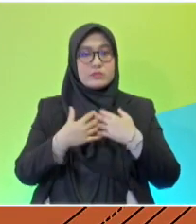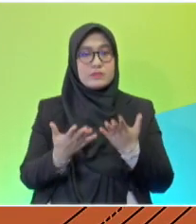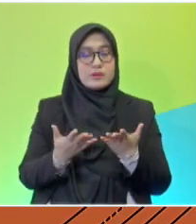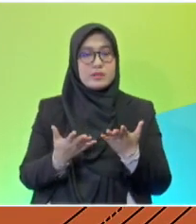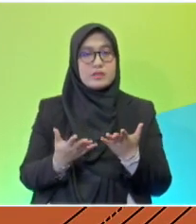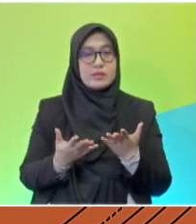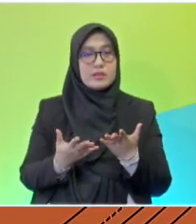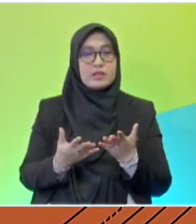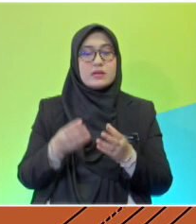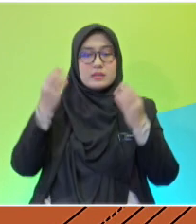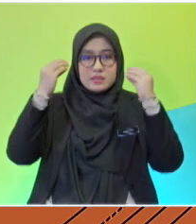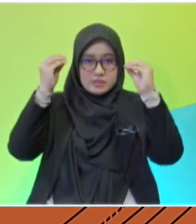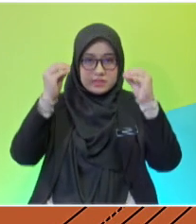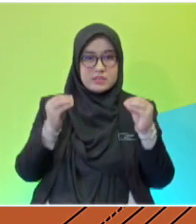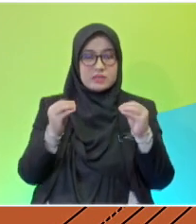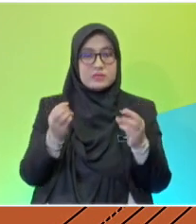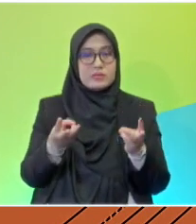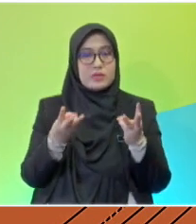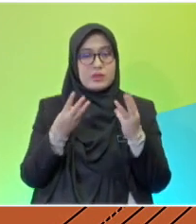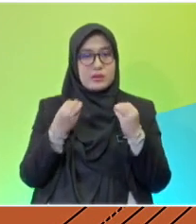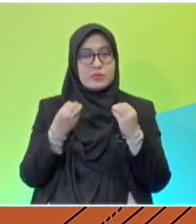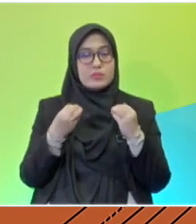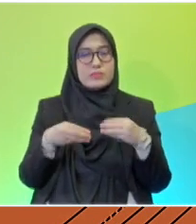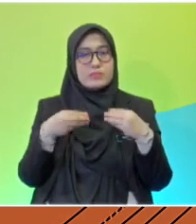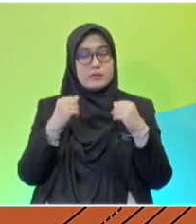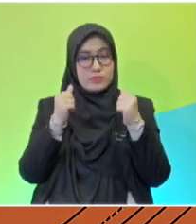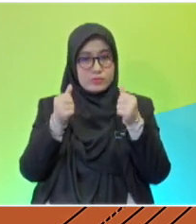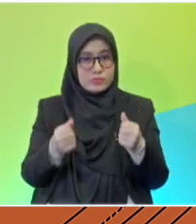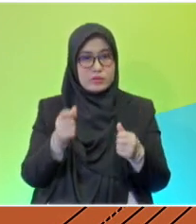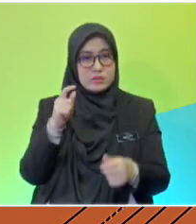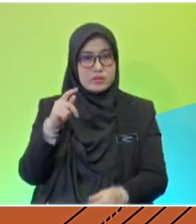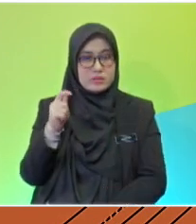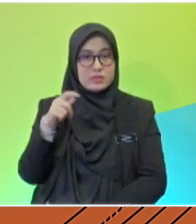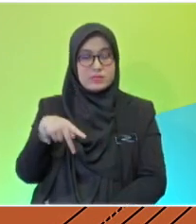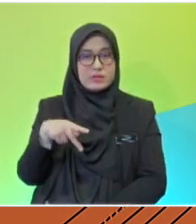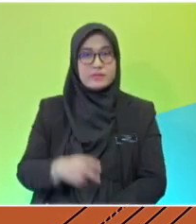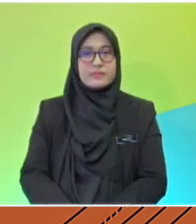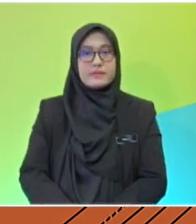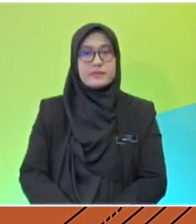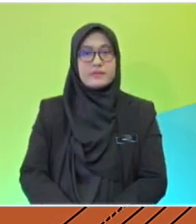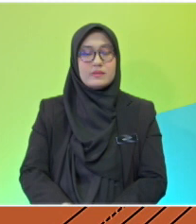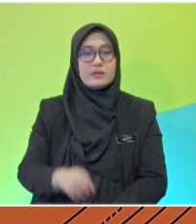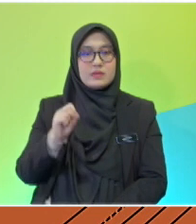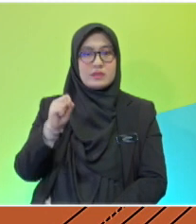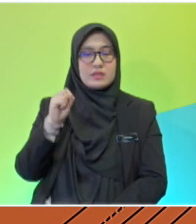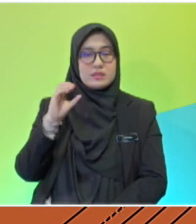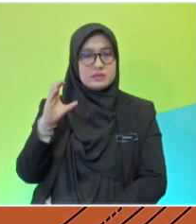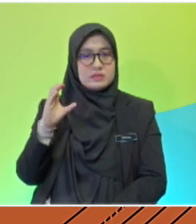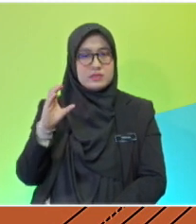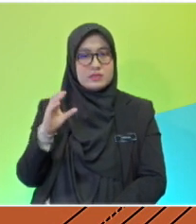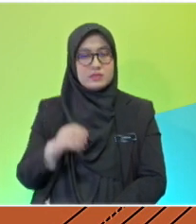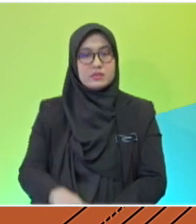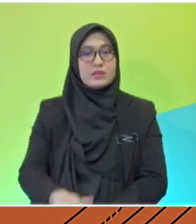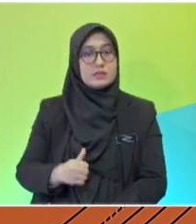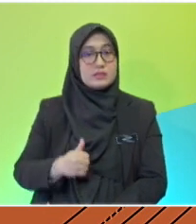performance level. LO, learning objectives, is the product. SC, success criteria, is the